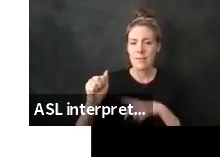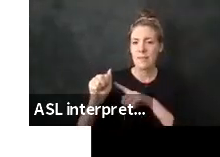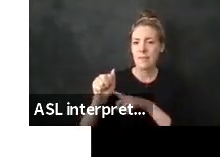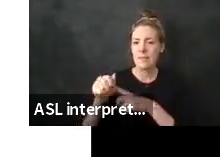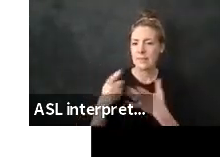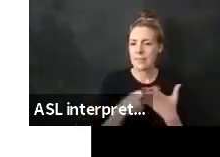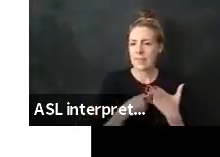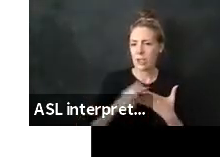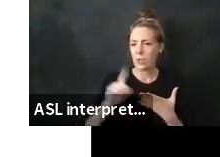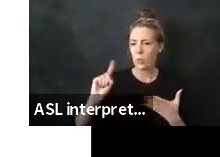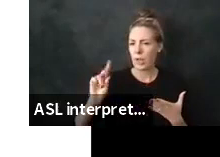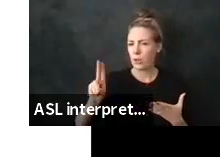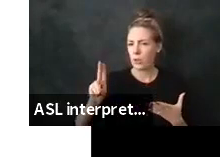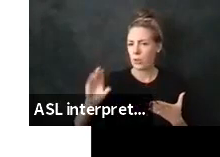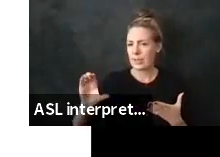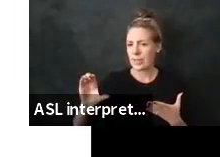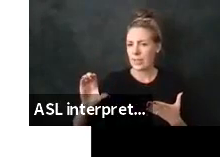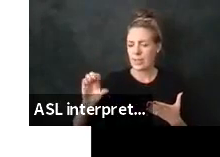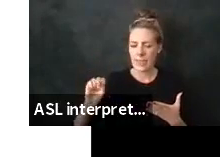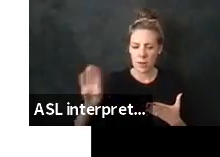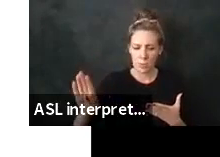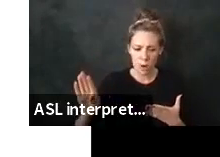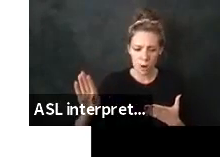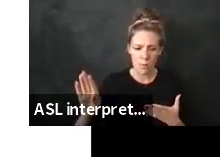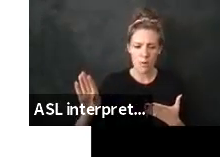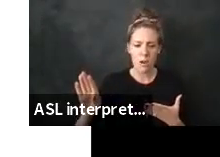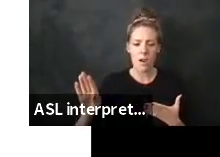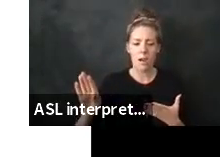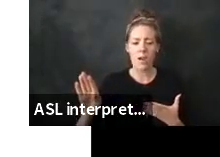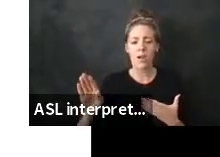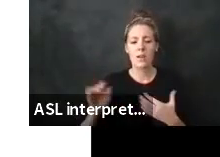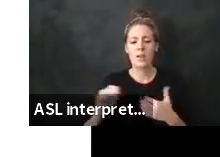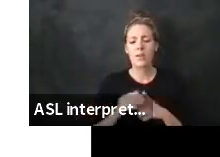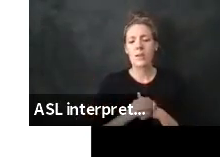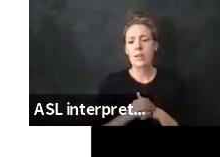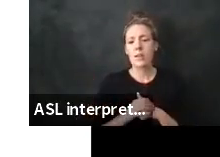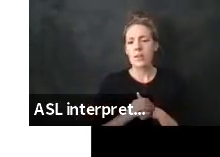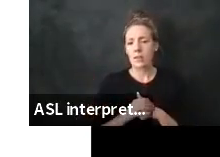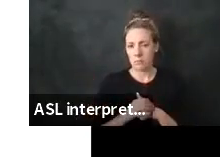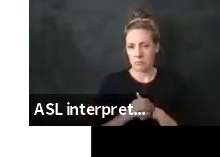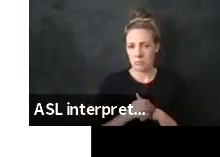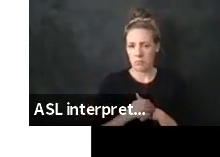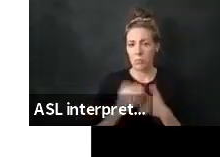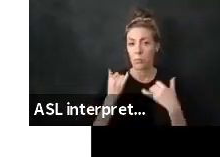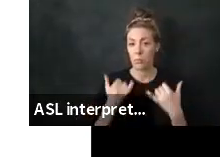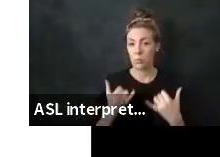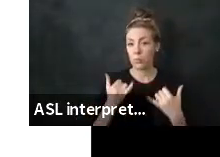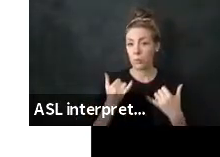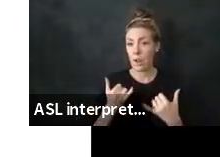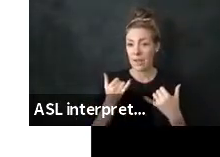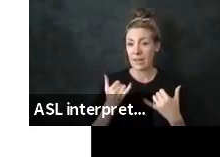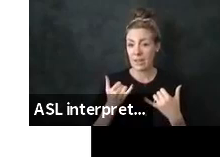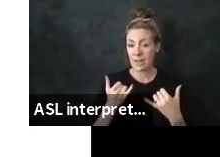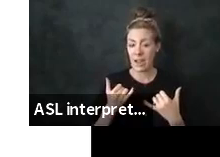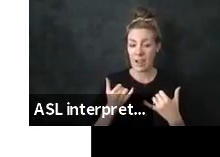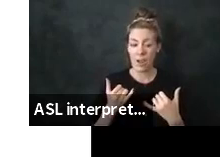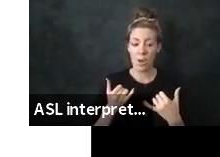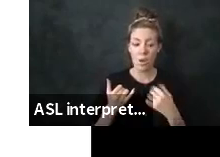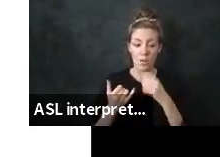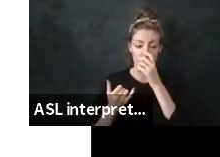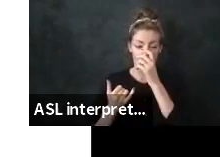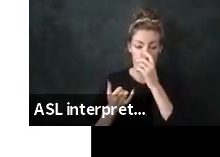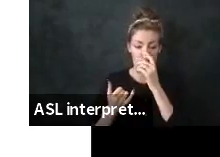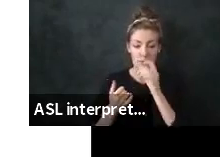UC Santa Barbara, which district should that be in? Right now that it's in a district with a bunch of unincorporated